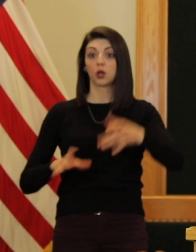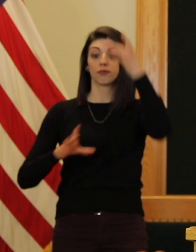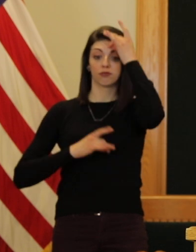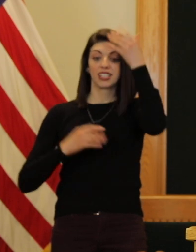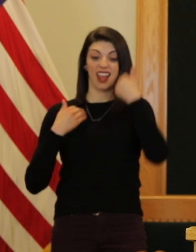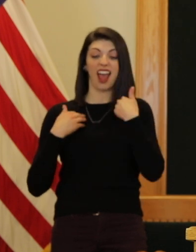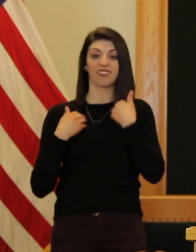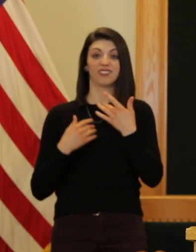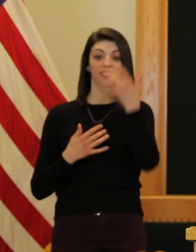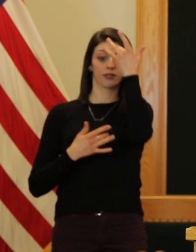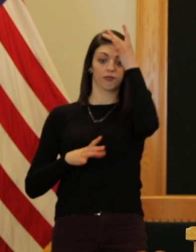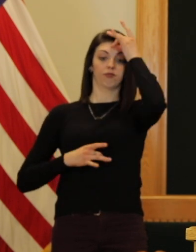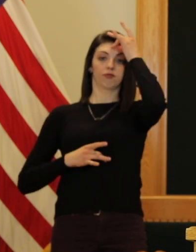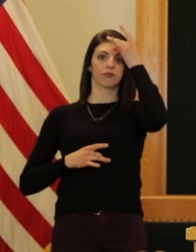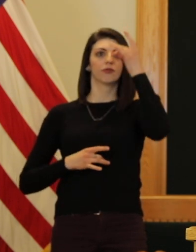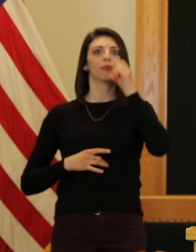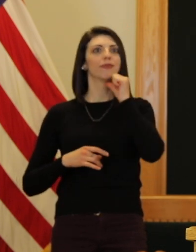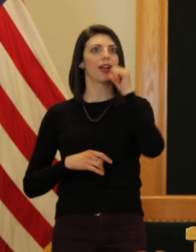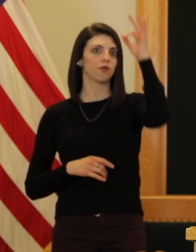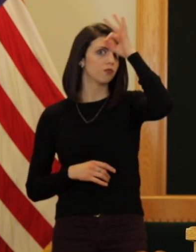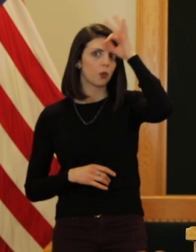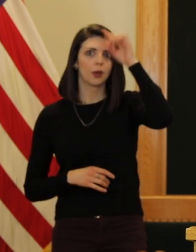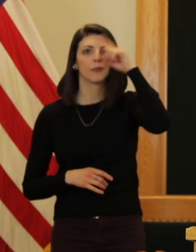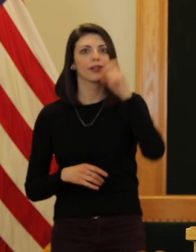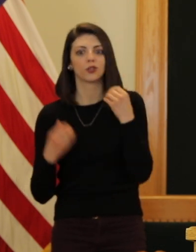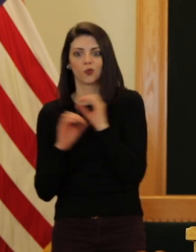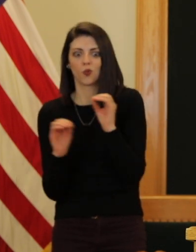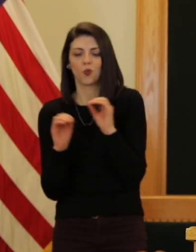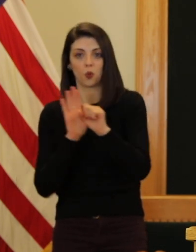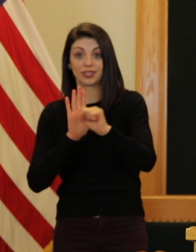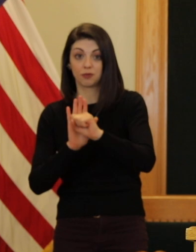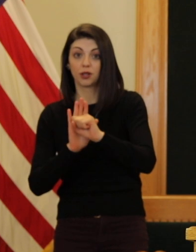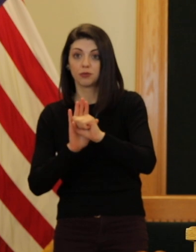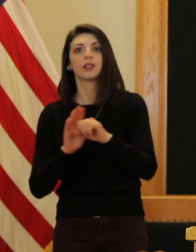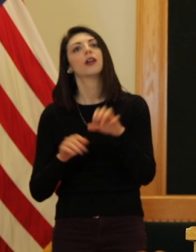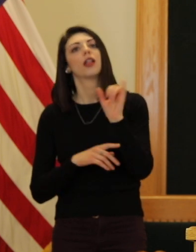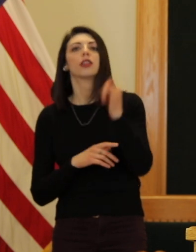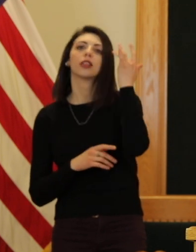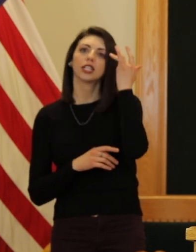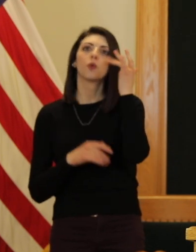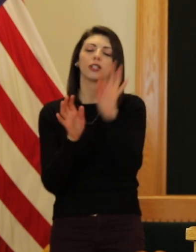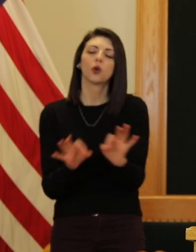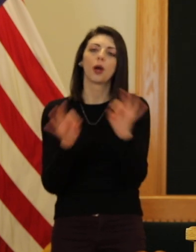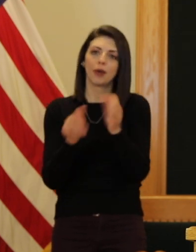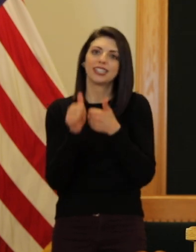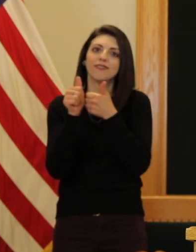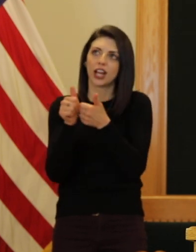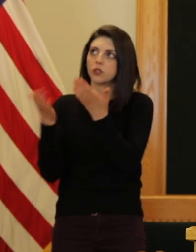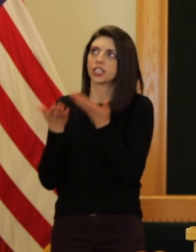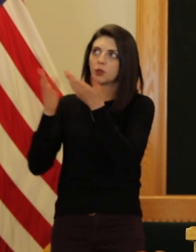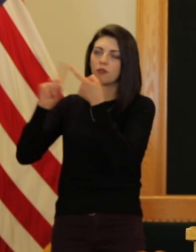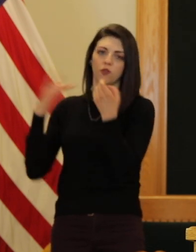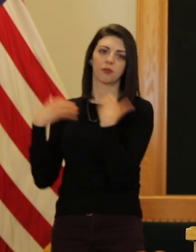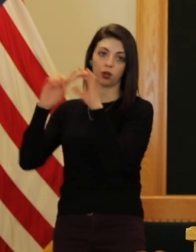may not know they are infected. That's why it's so important to follow these recommendations of our county health department. Stay home as much